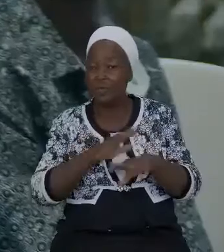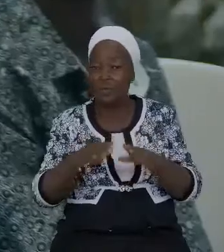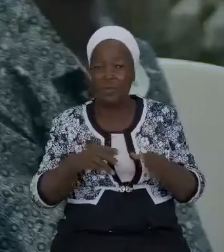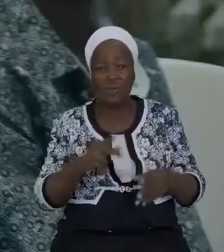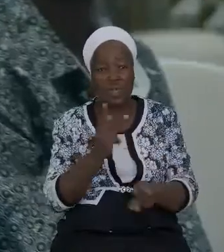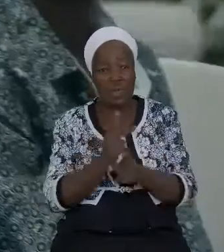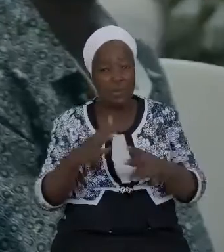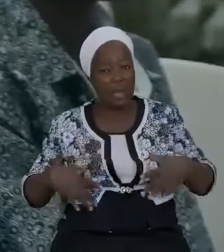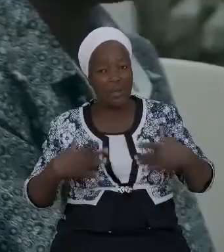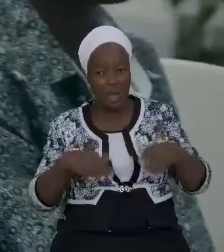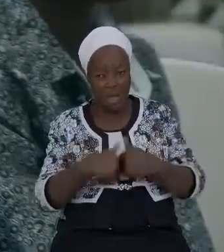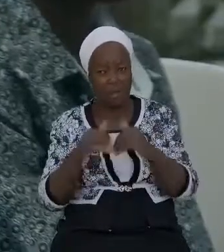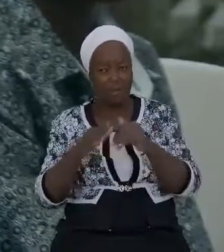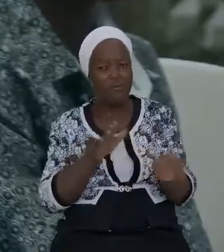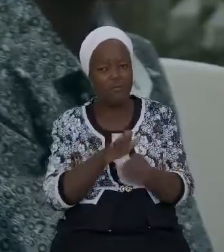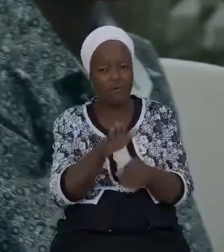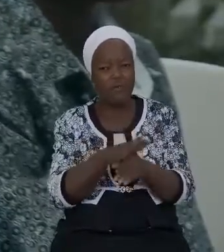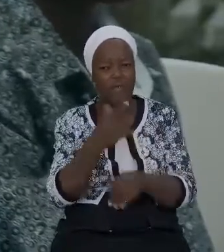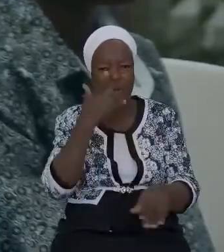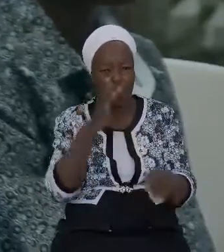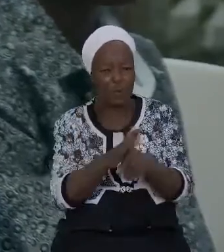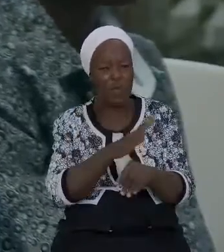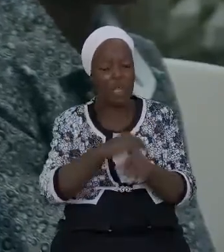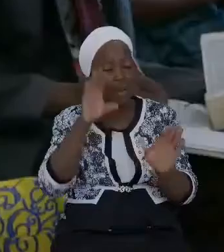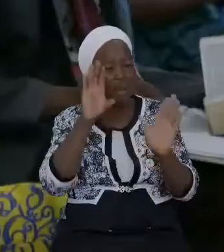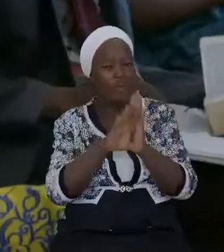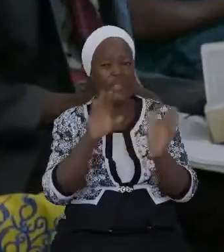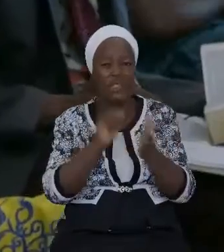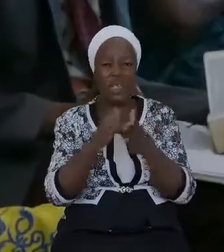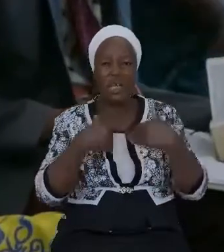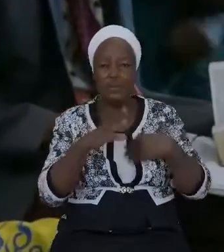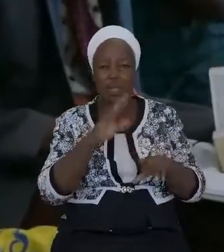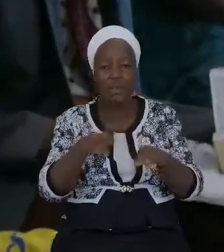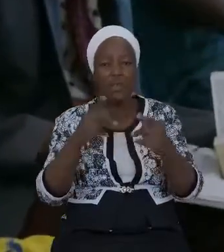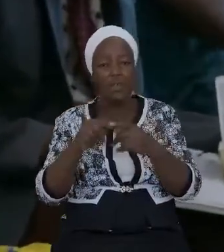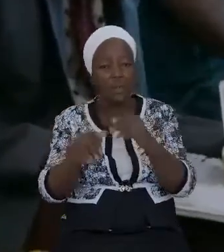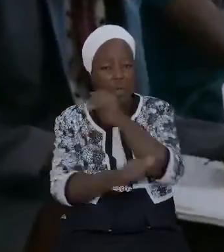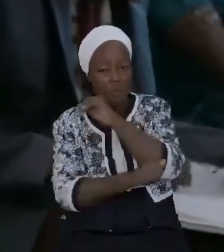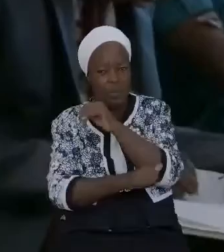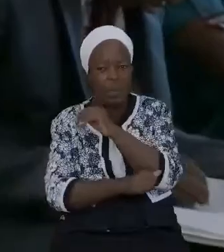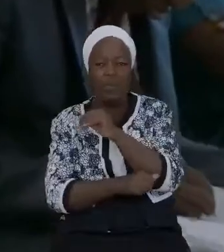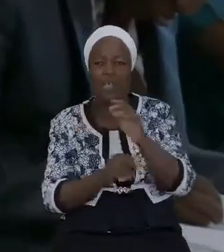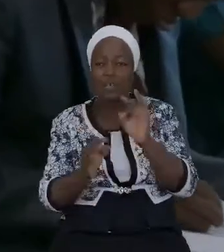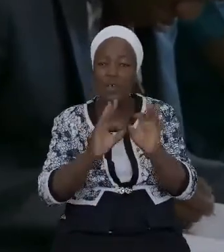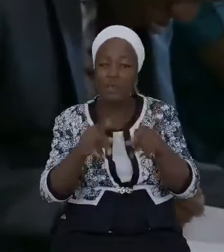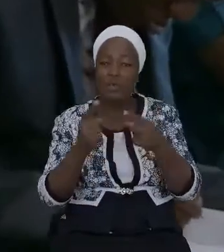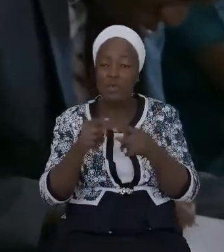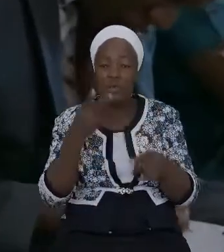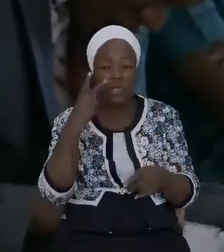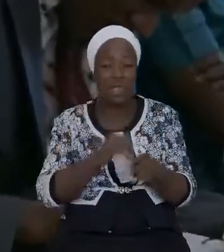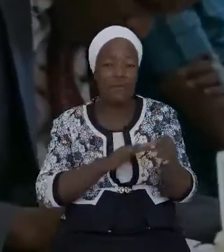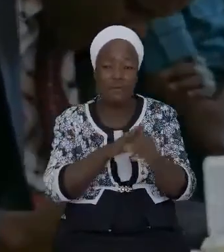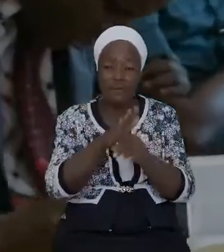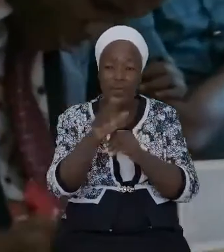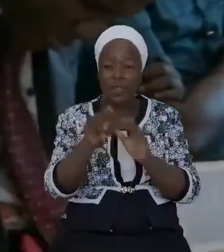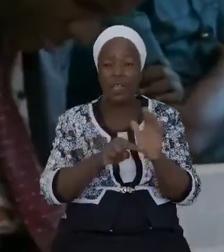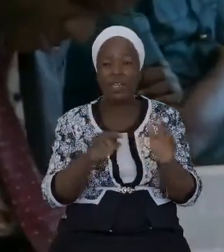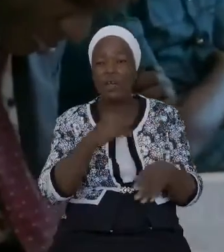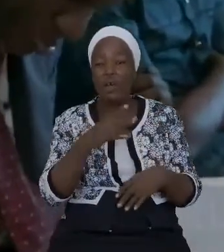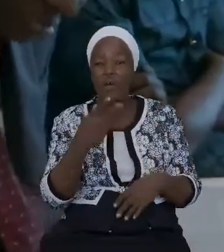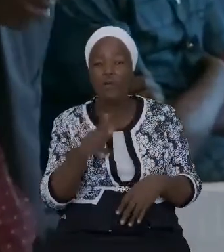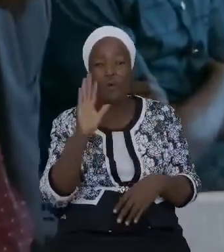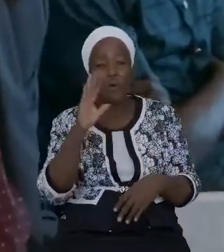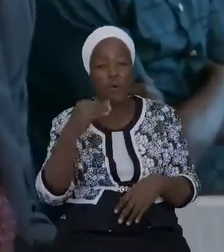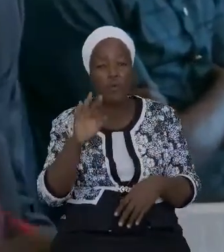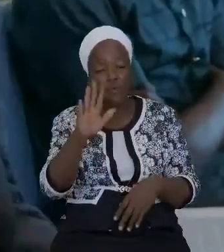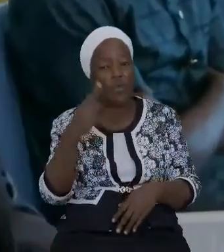the promise, the covenant that had been given to Abraham? If you're going to see the fulfillment of your dream